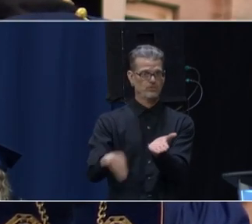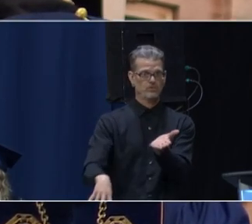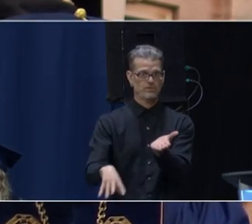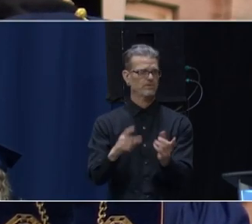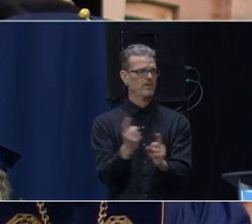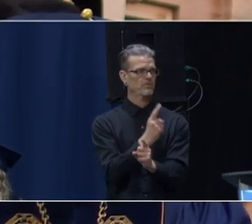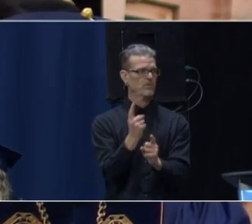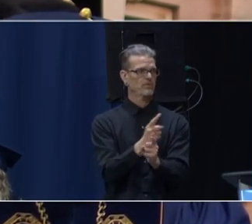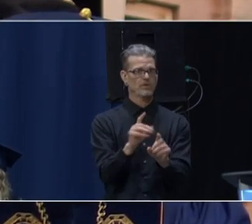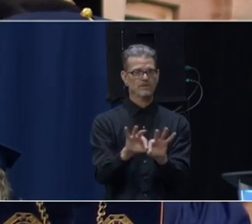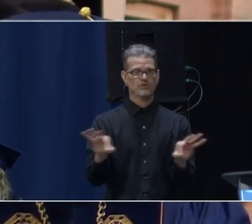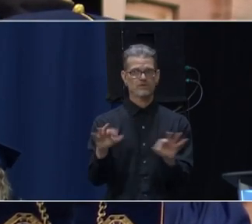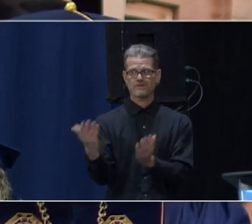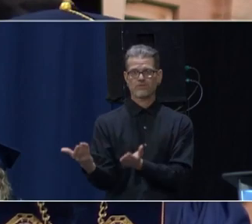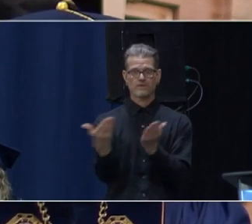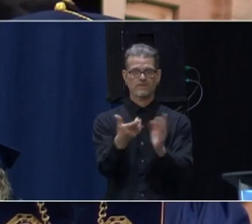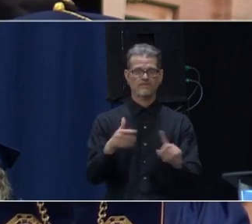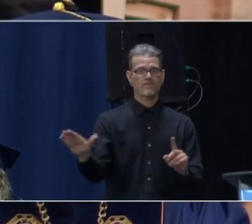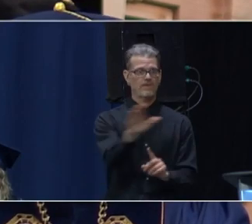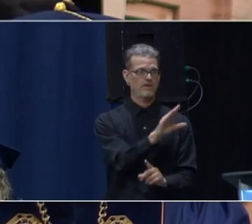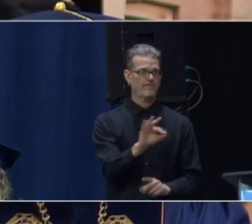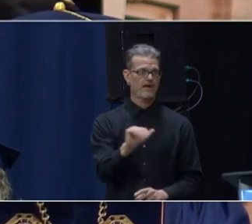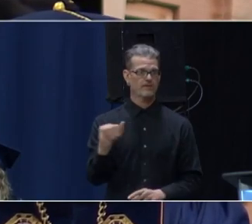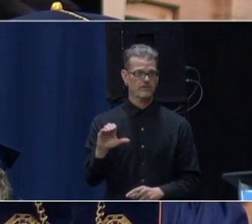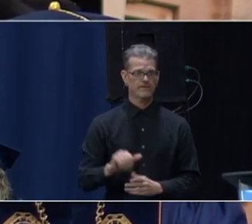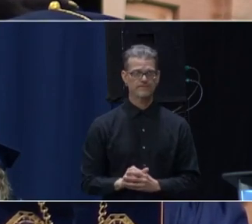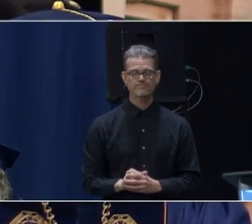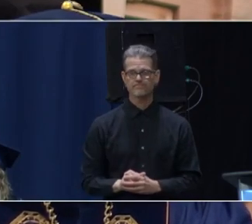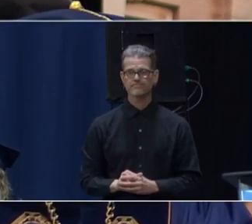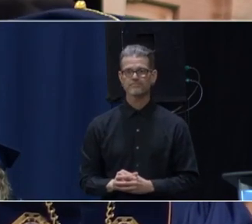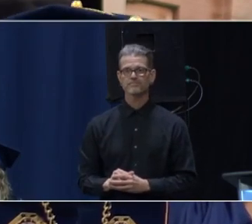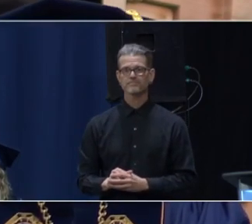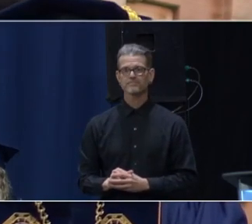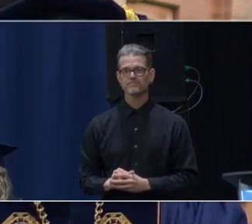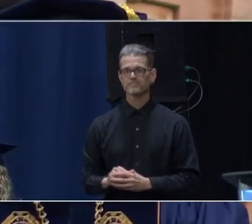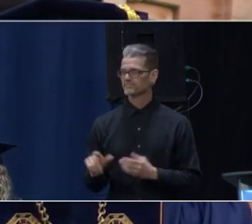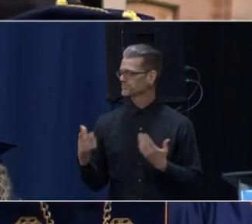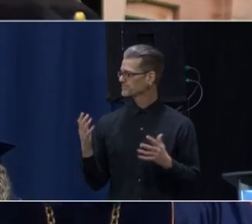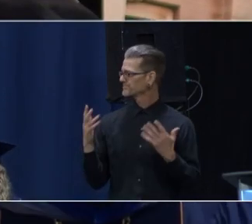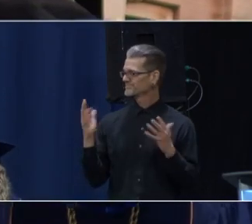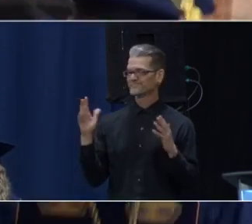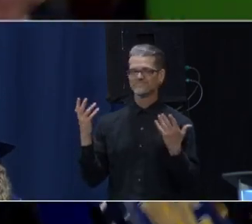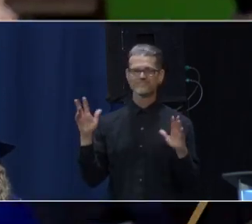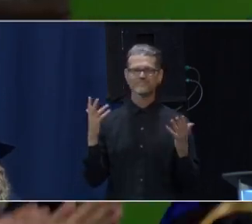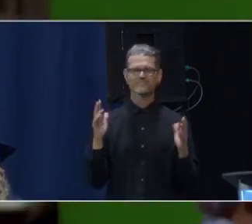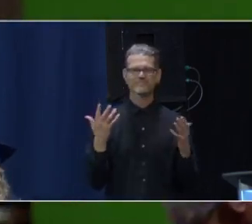degrees as recommended by the faculty of the university.